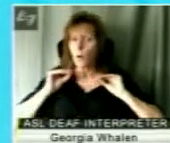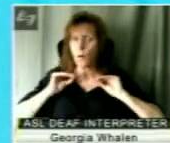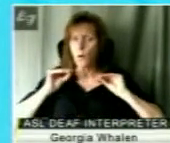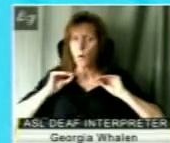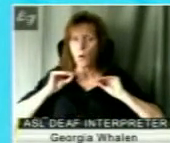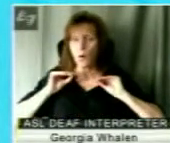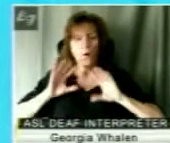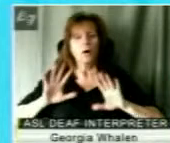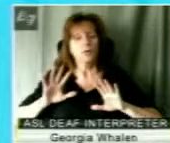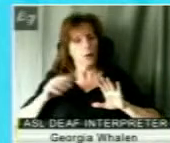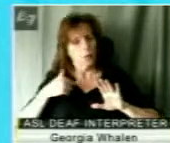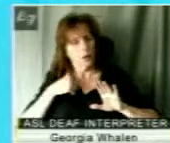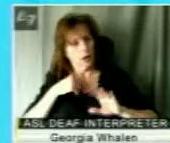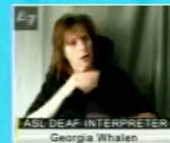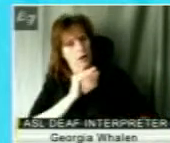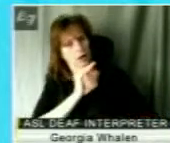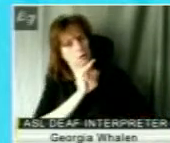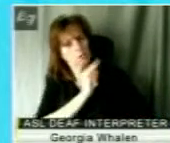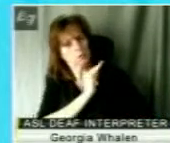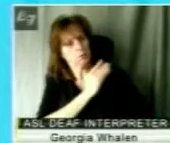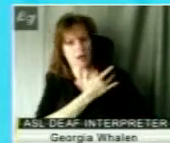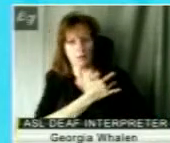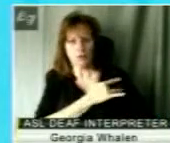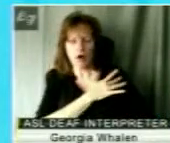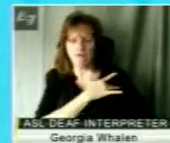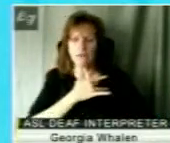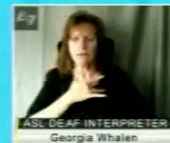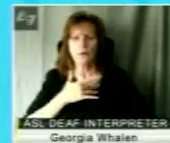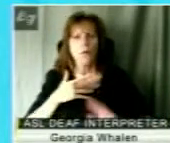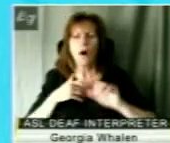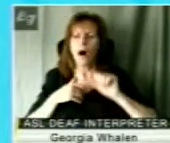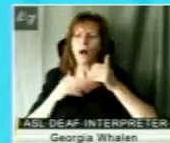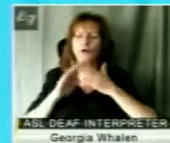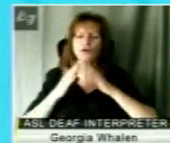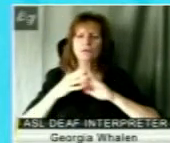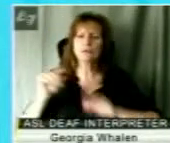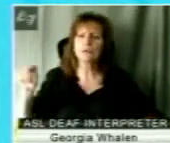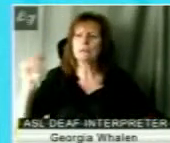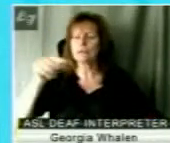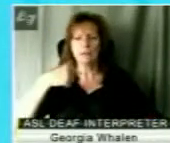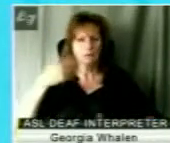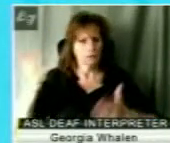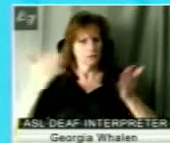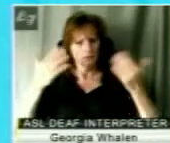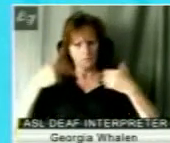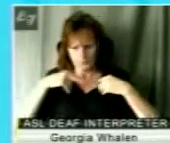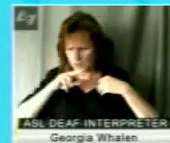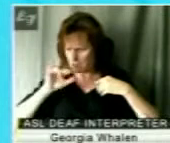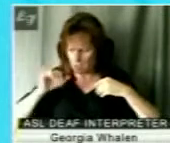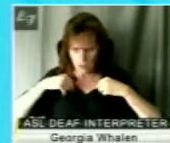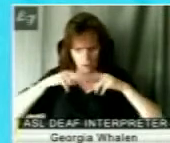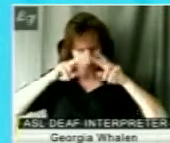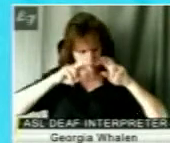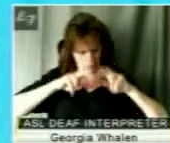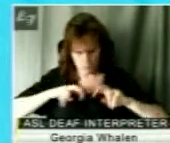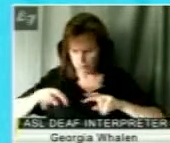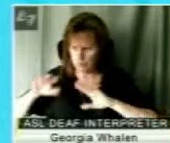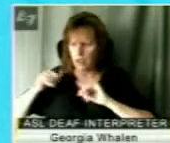at the epidemiology amongst different parts of Ontario, and we have yet to see exactly what they look like on that